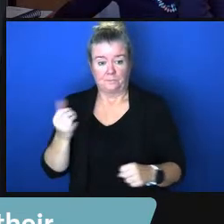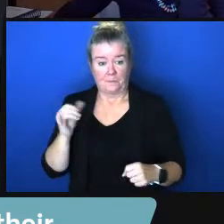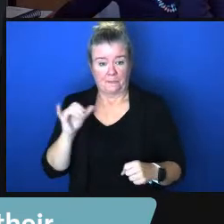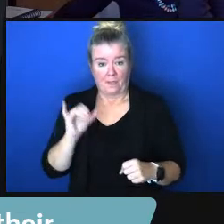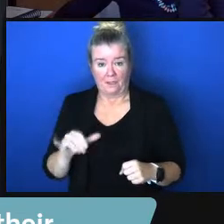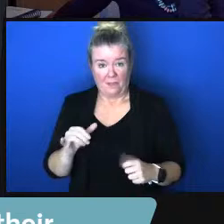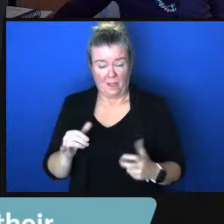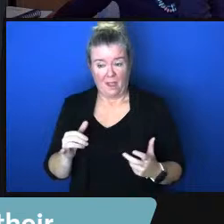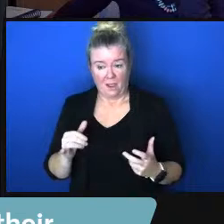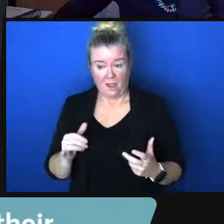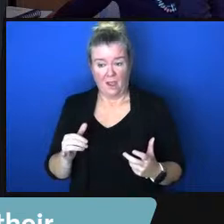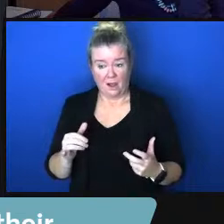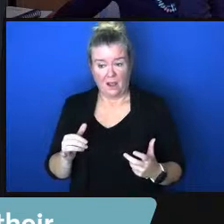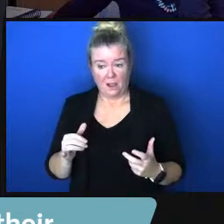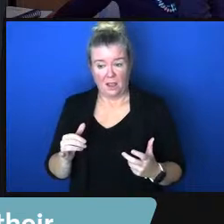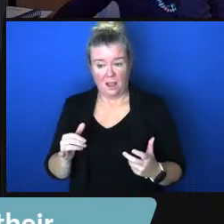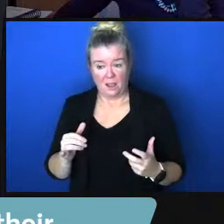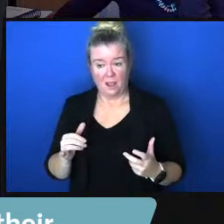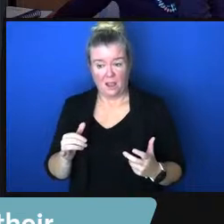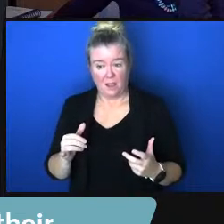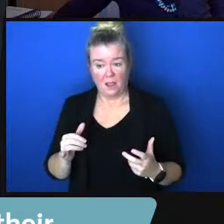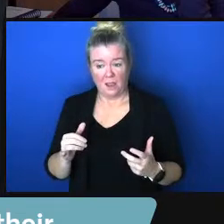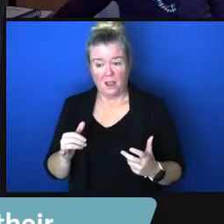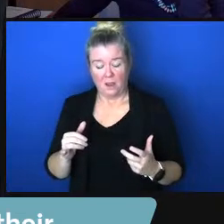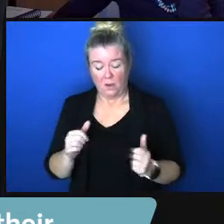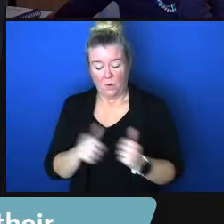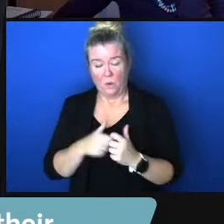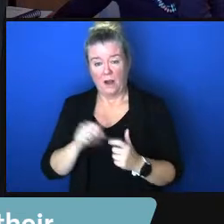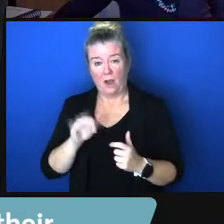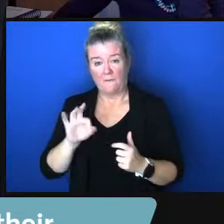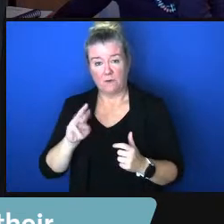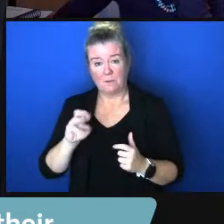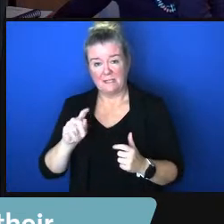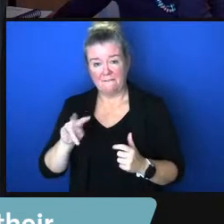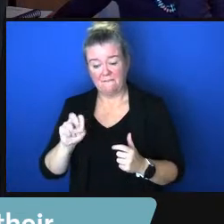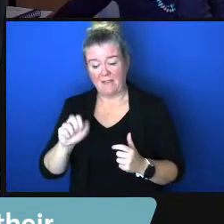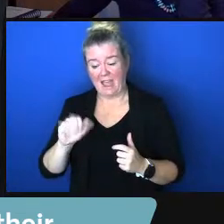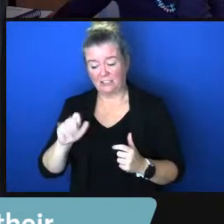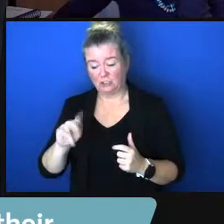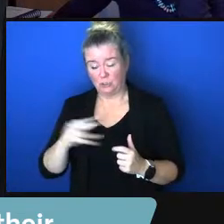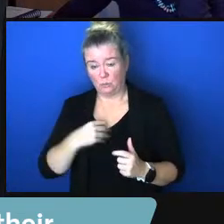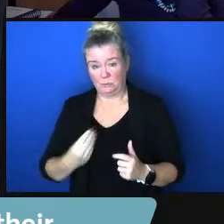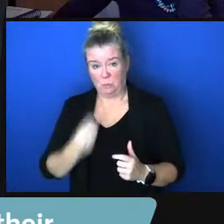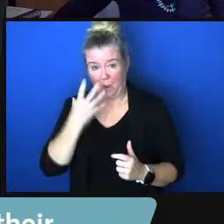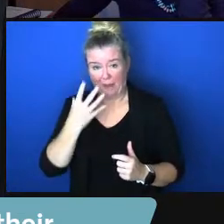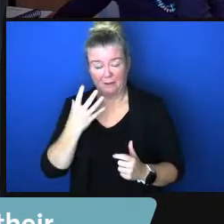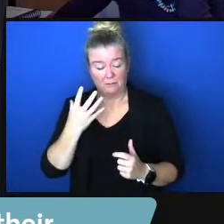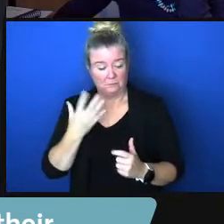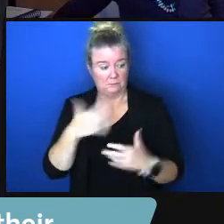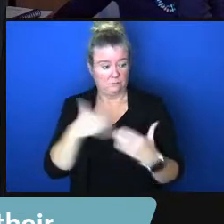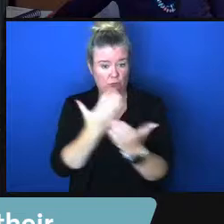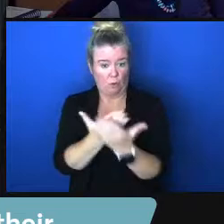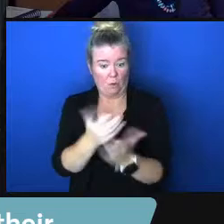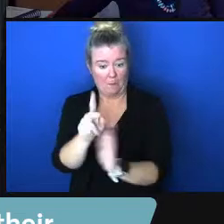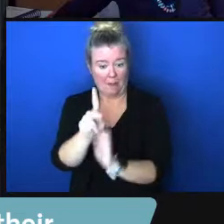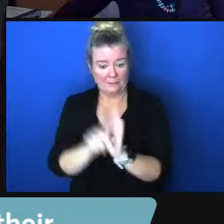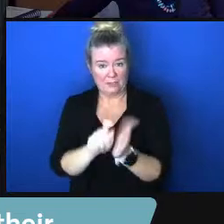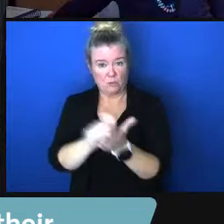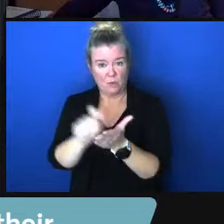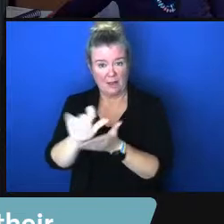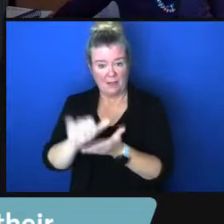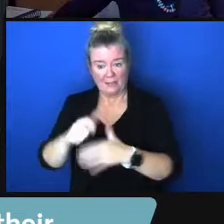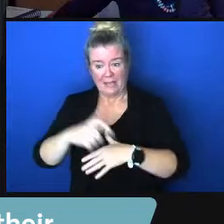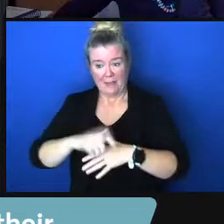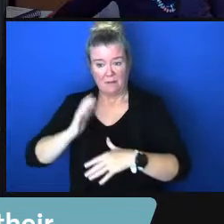as this book, When Affirmative Action Was White, shows us that the policies that were written, as